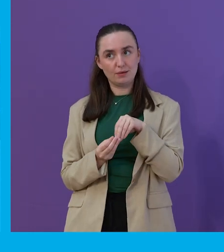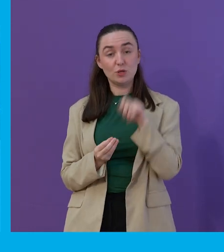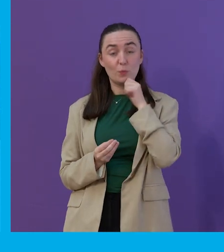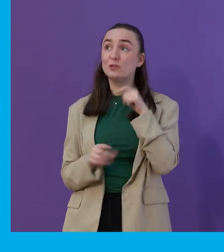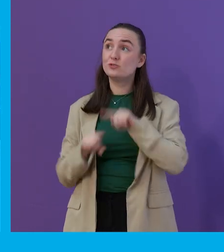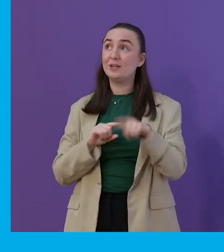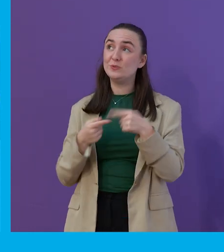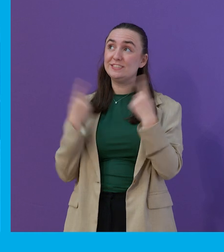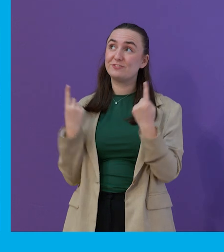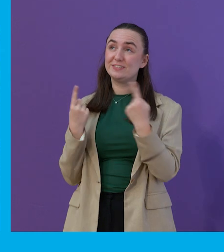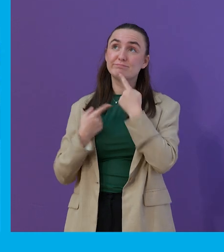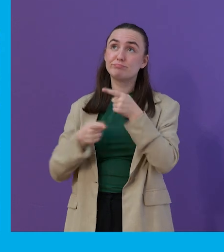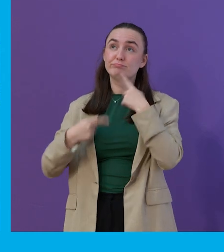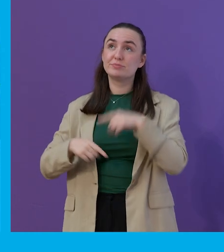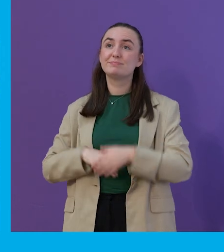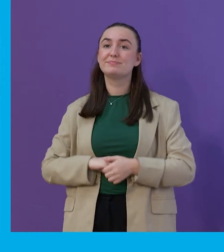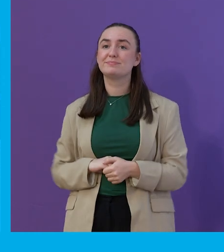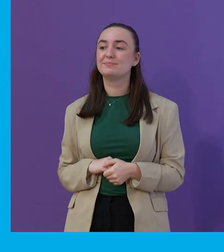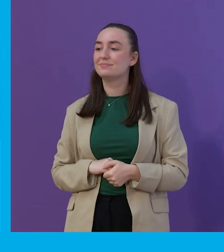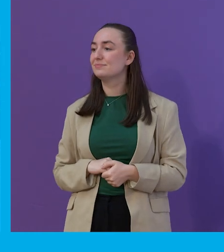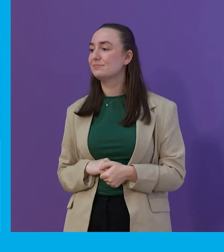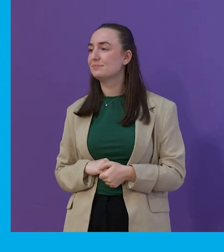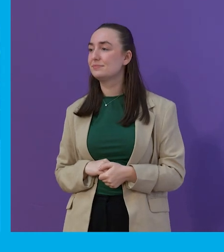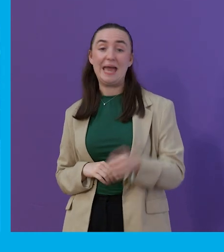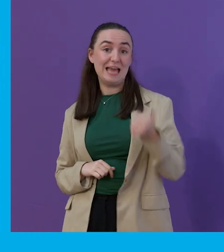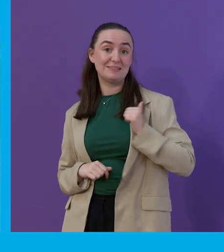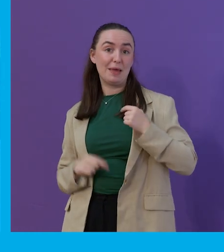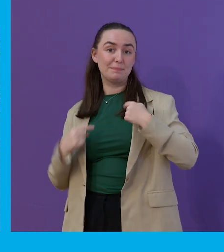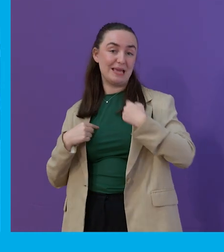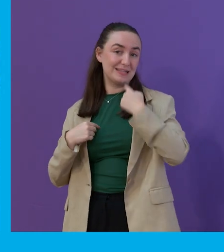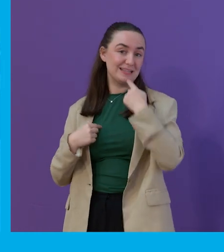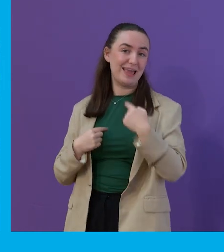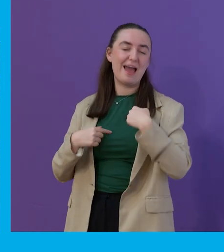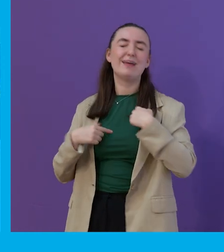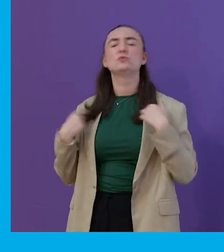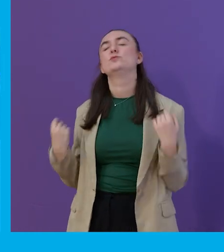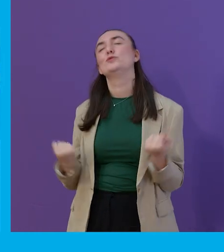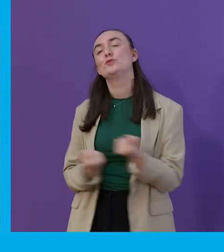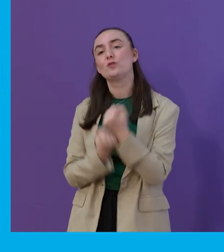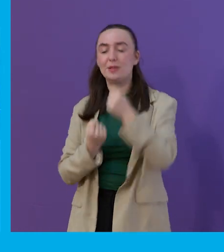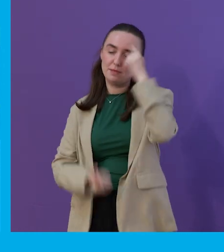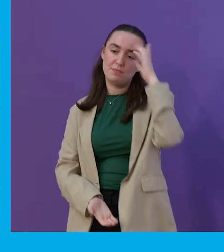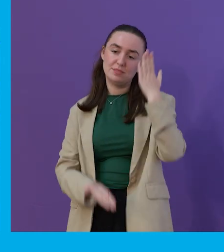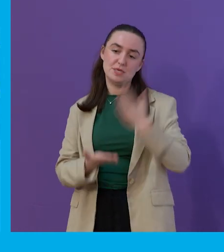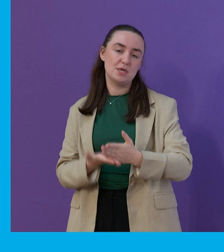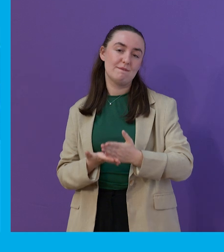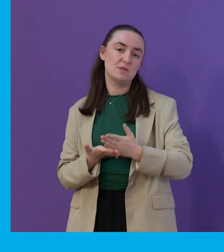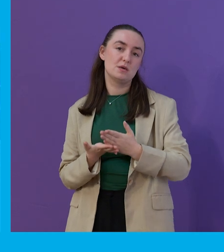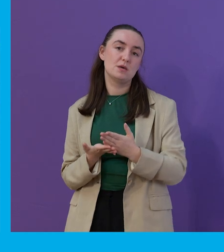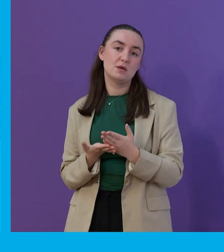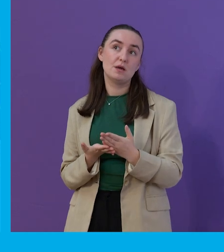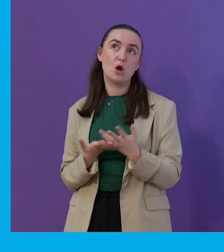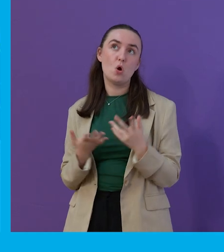I've not already said. You would expect me to say that I strongly believe in the idea of